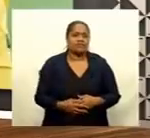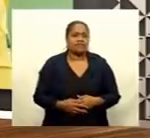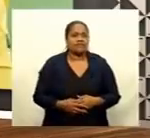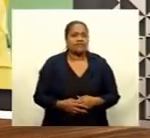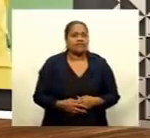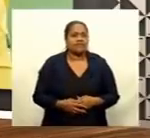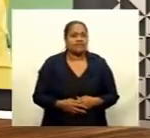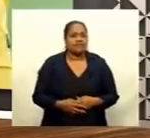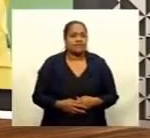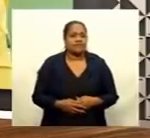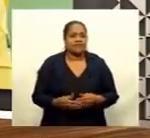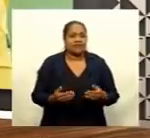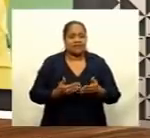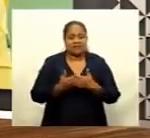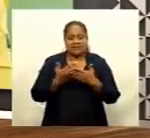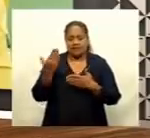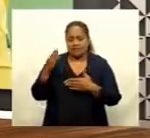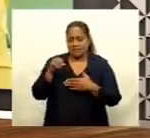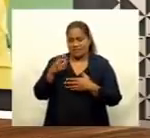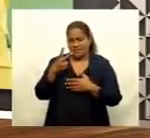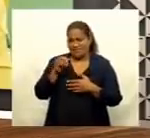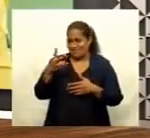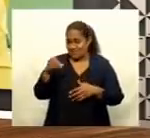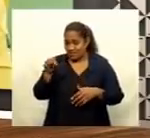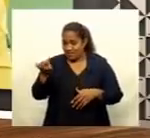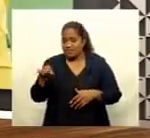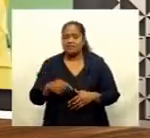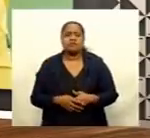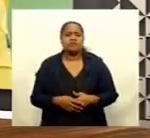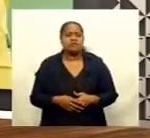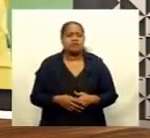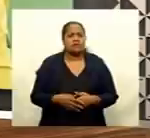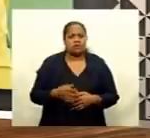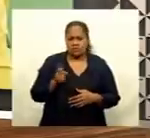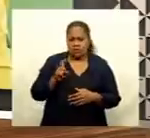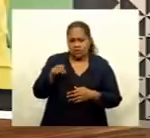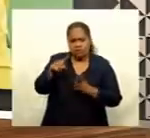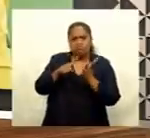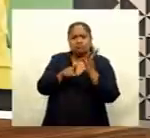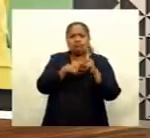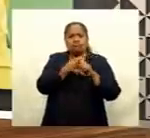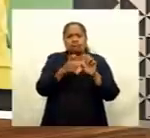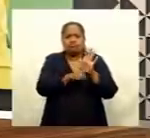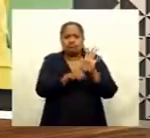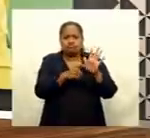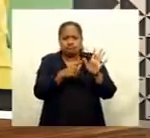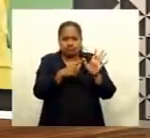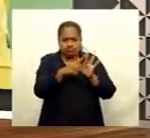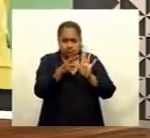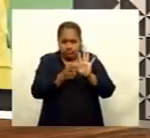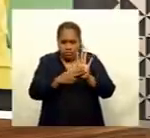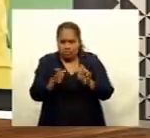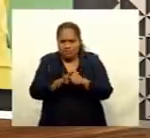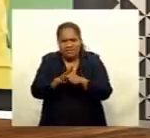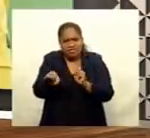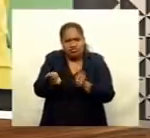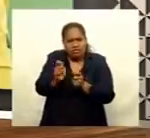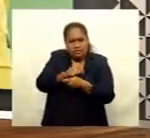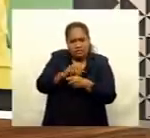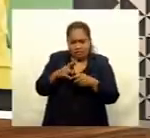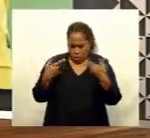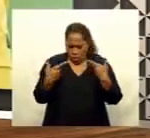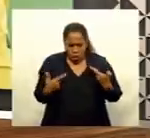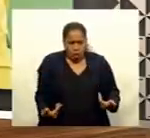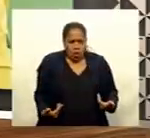A day out from the start of Euro 2020, and UEFA has ordered Ukraine to make changes to its football jersey. Not for anything on the outside of